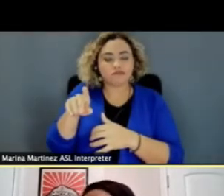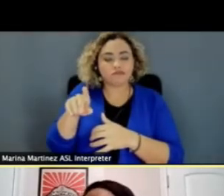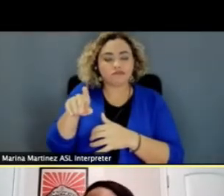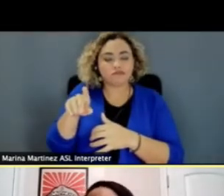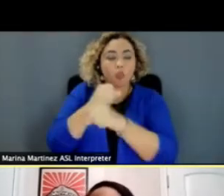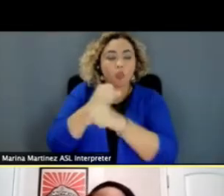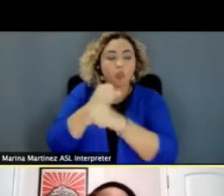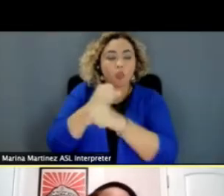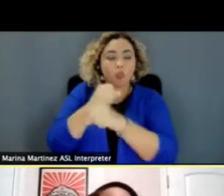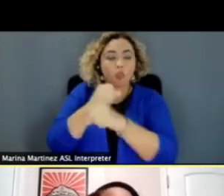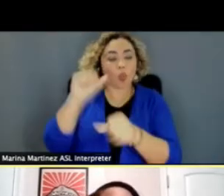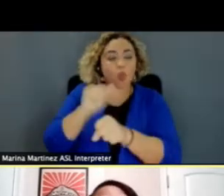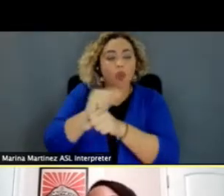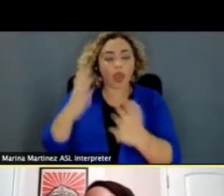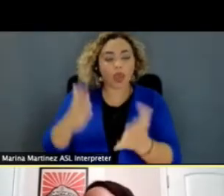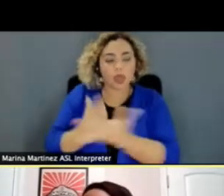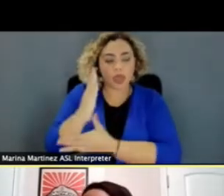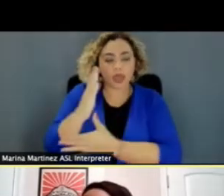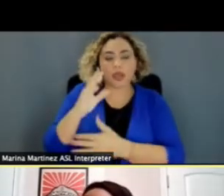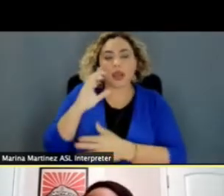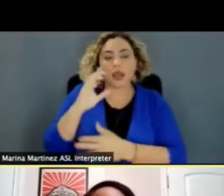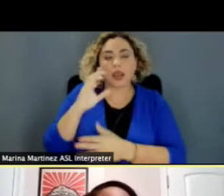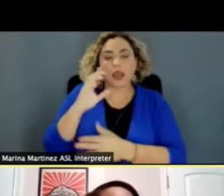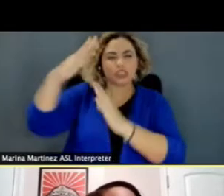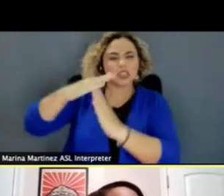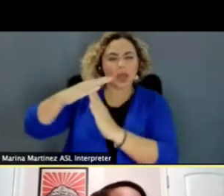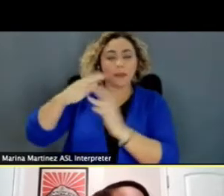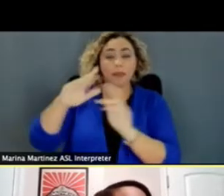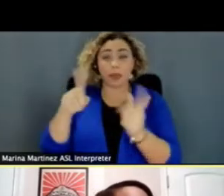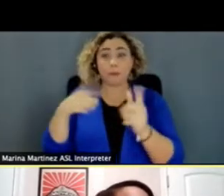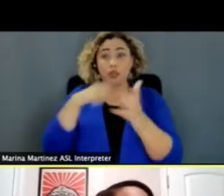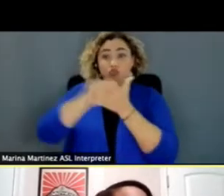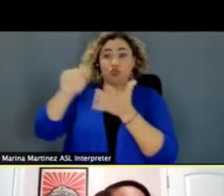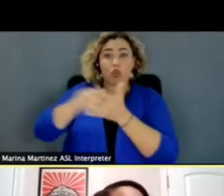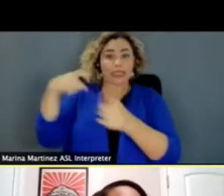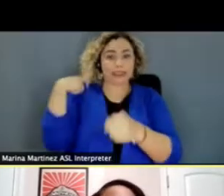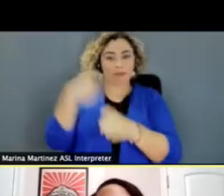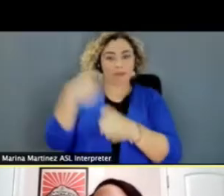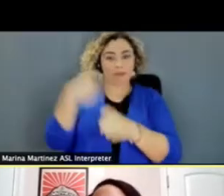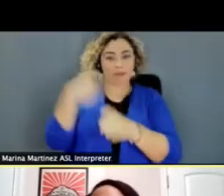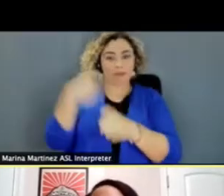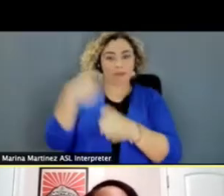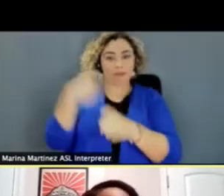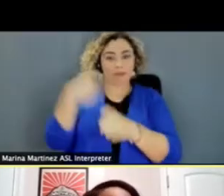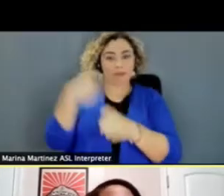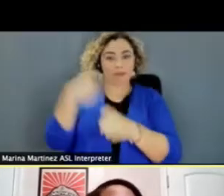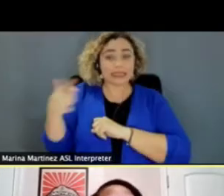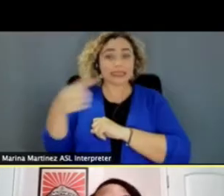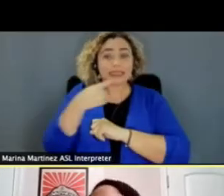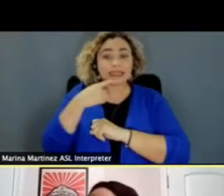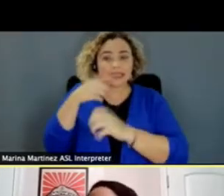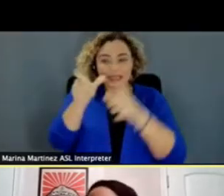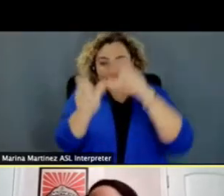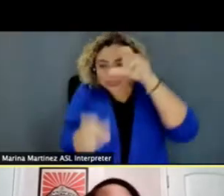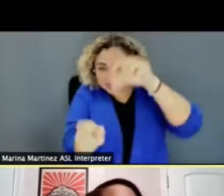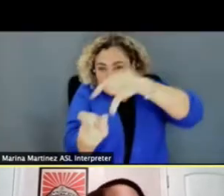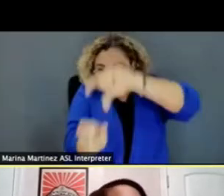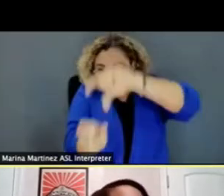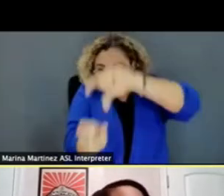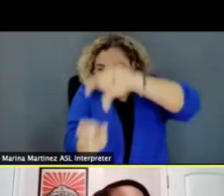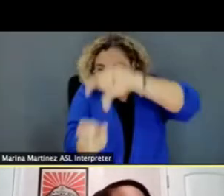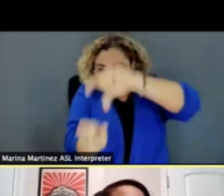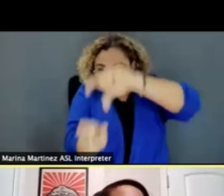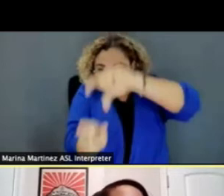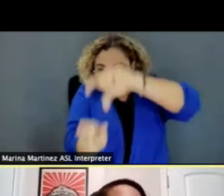workers' rights. But I wrote it in Spanish. And he says in his last words